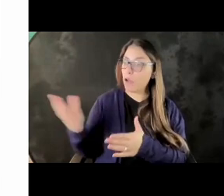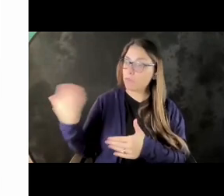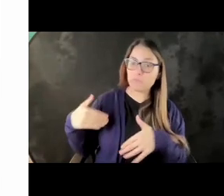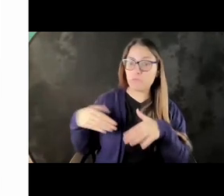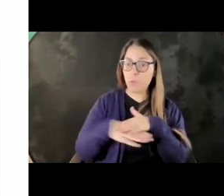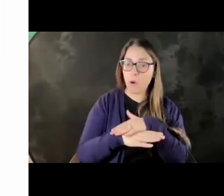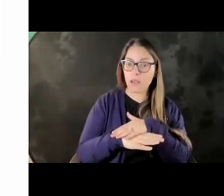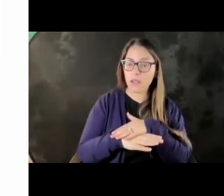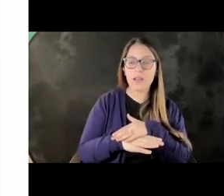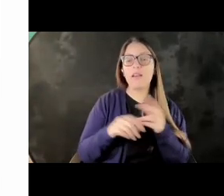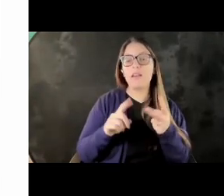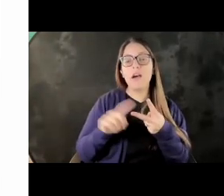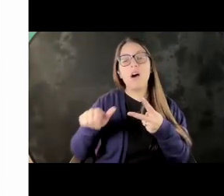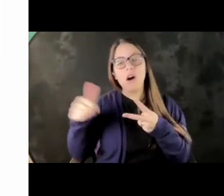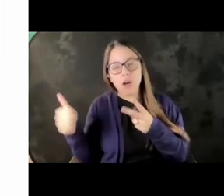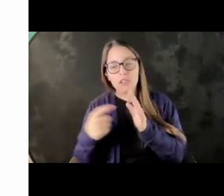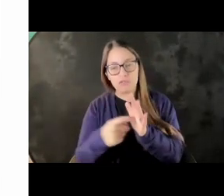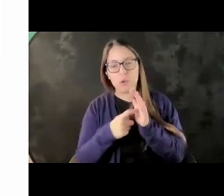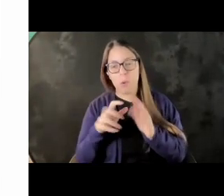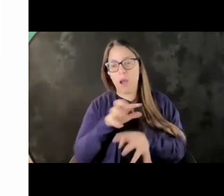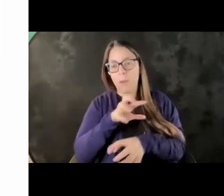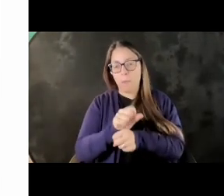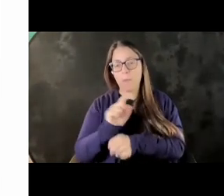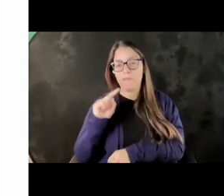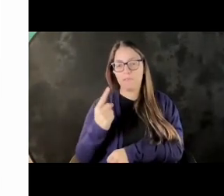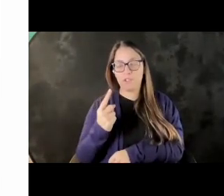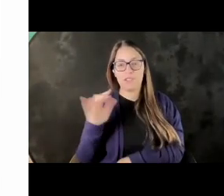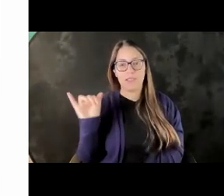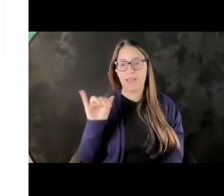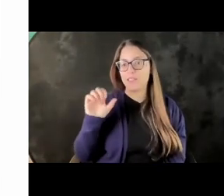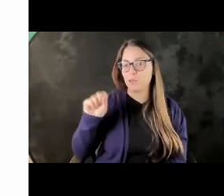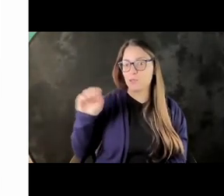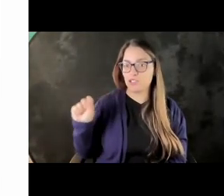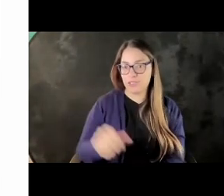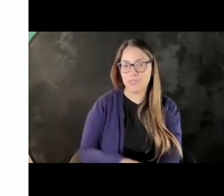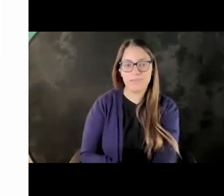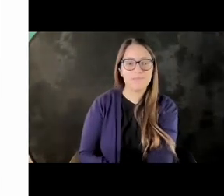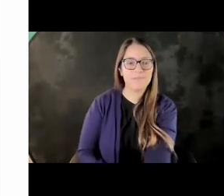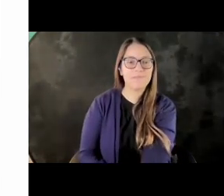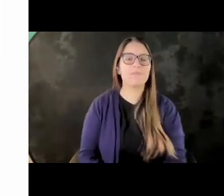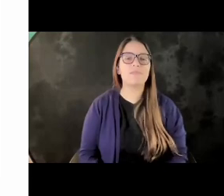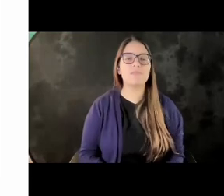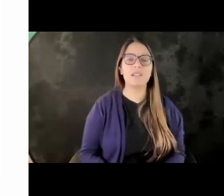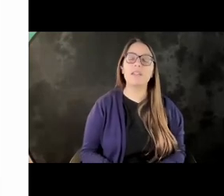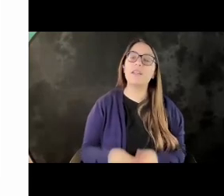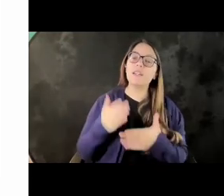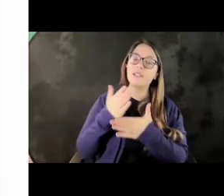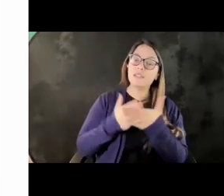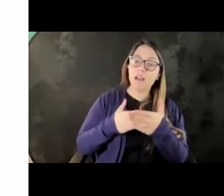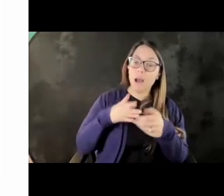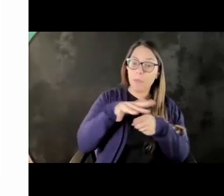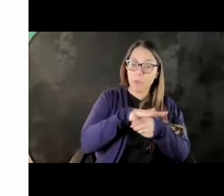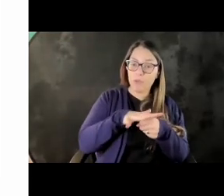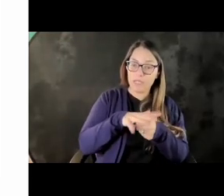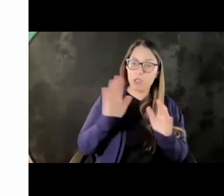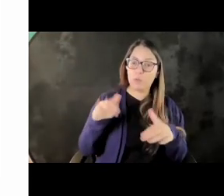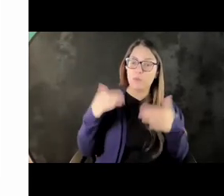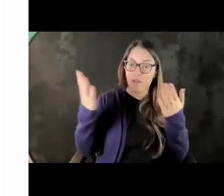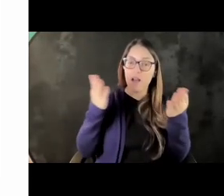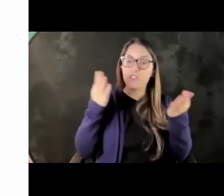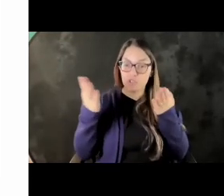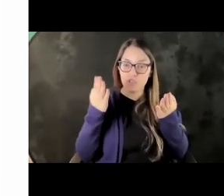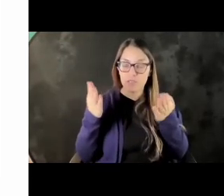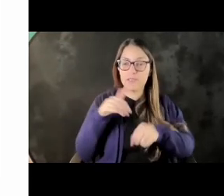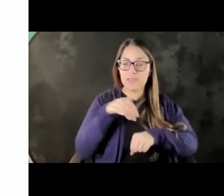require that you have an appointment, much like Social Security does nowadays. Now, some of the sites provide services